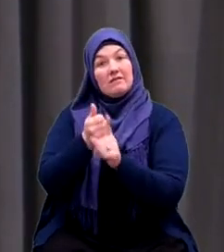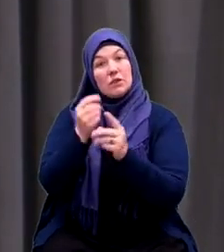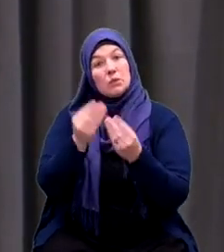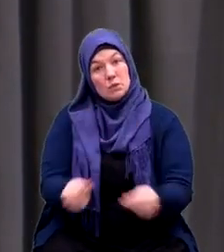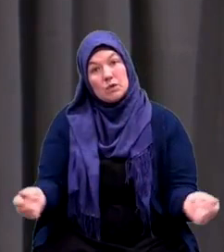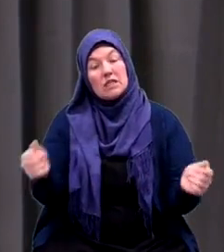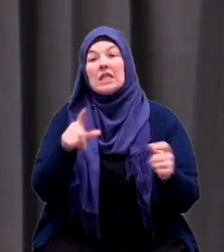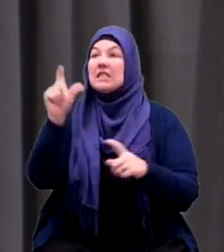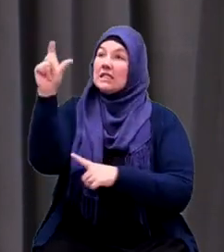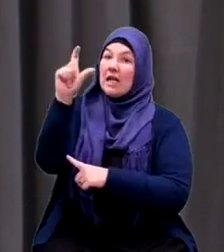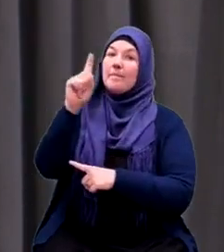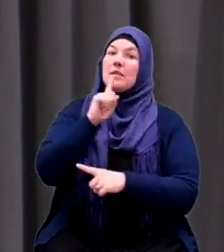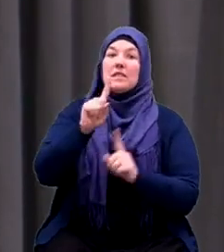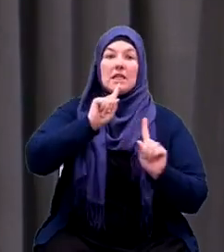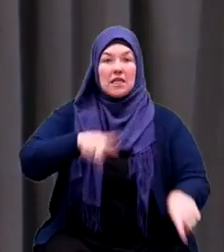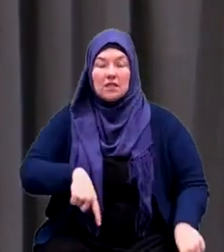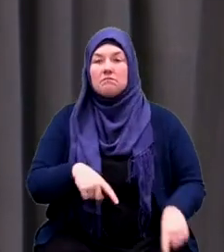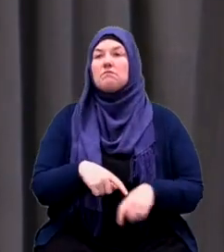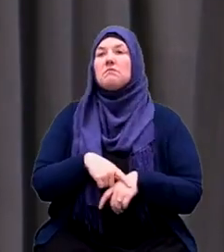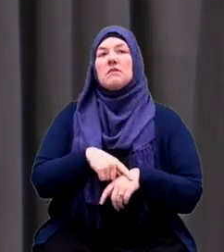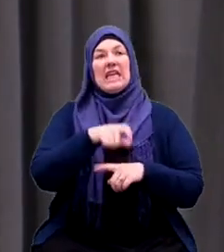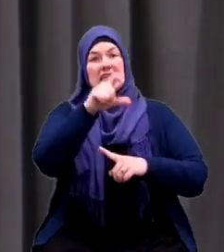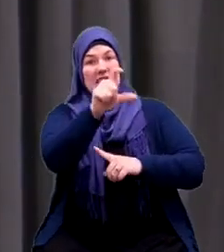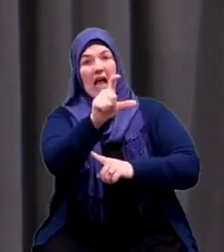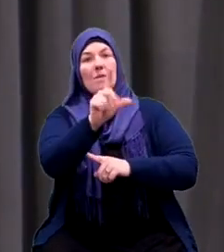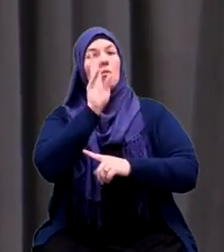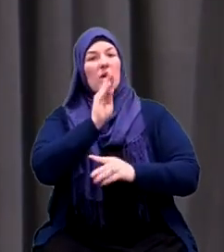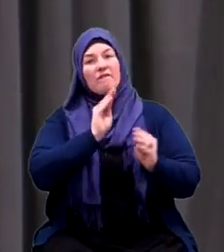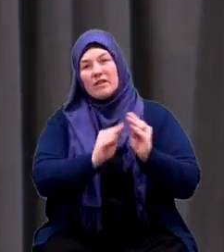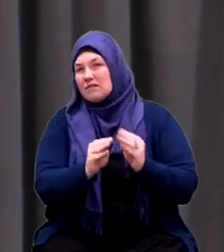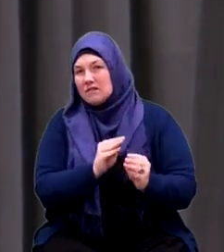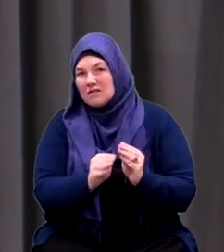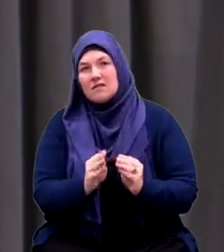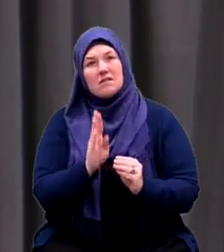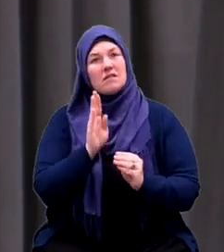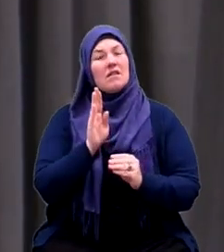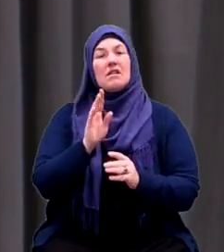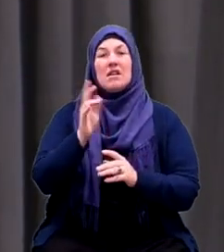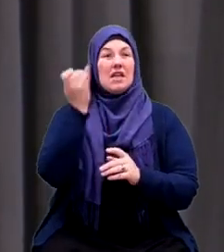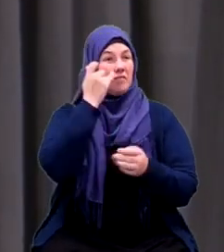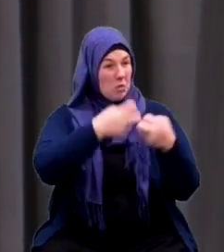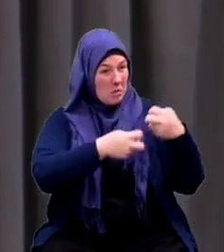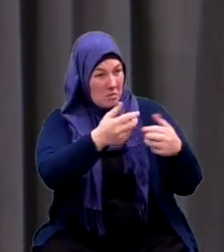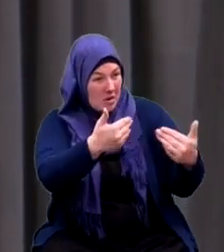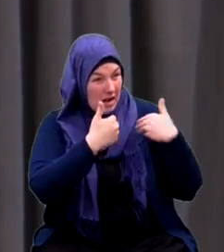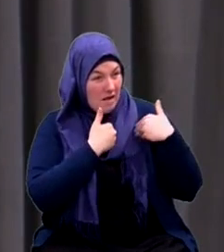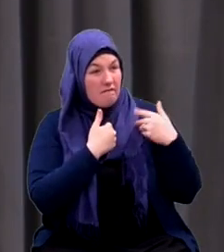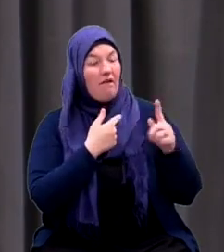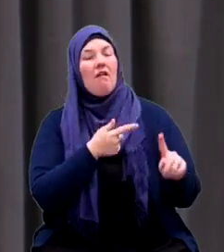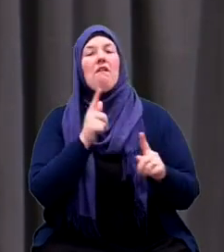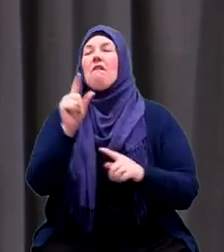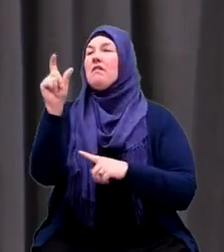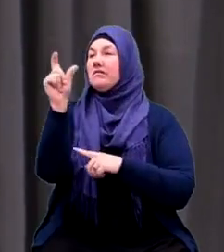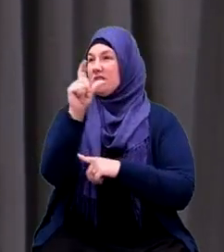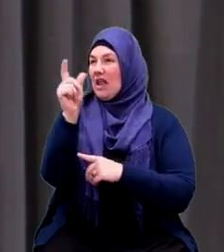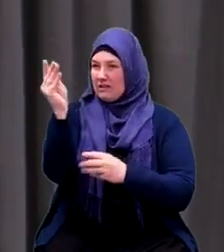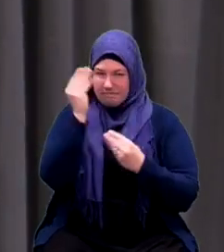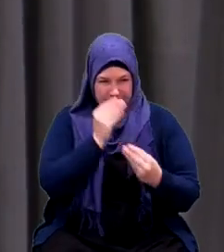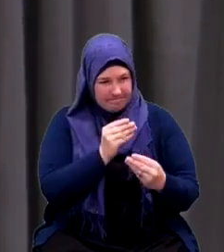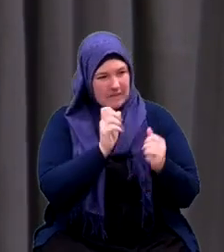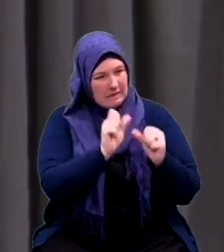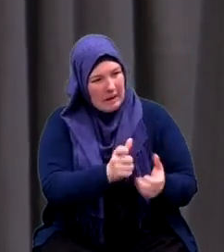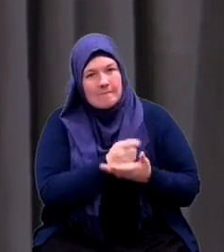Islam is the answer. Islam is the cure. Islam is the treatment for all the ills